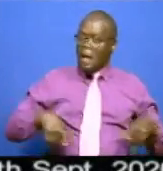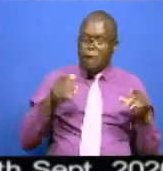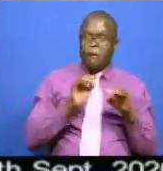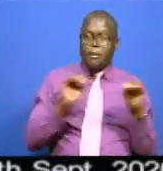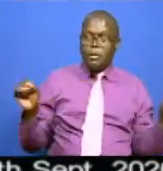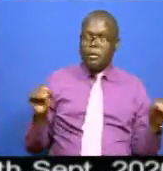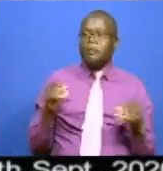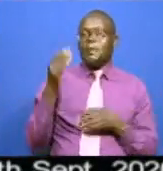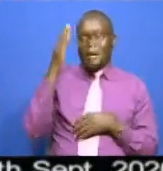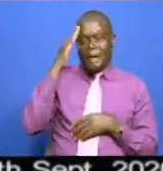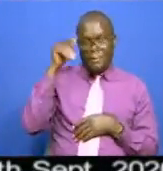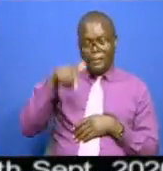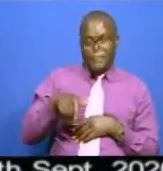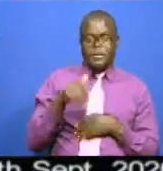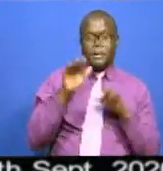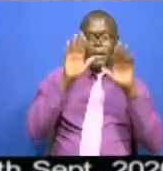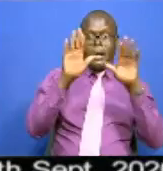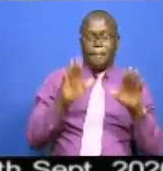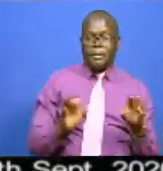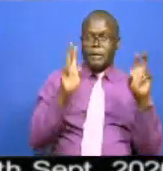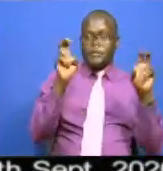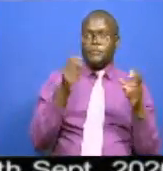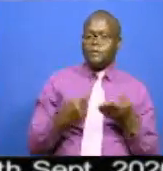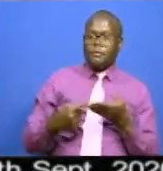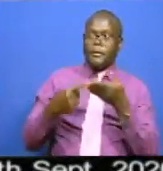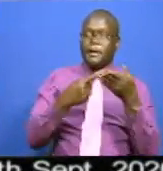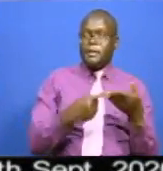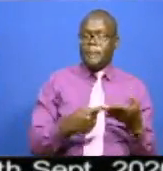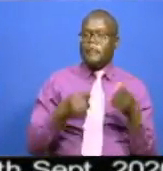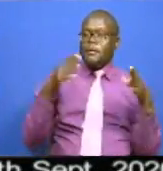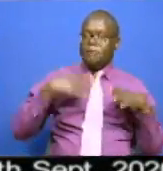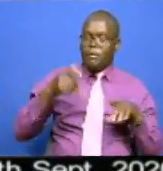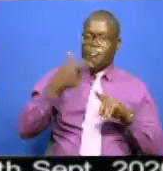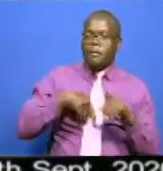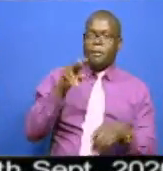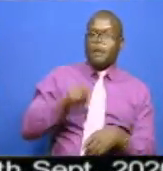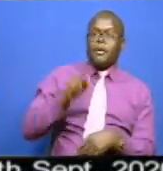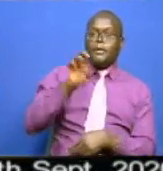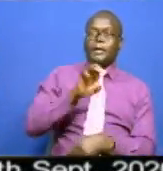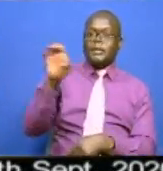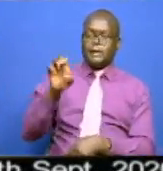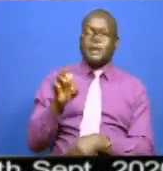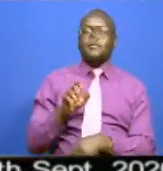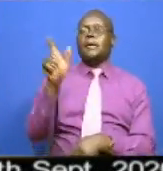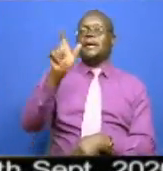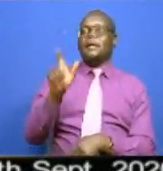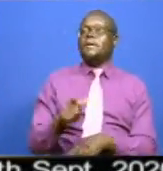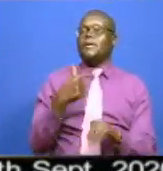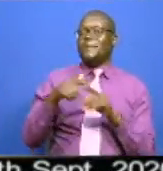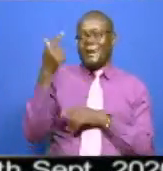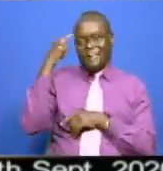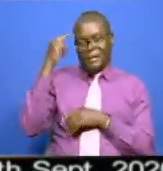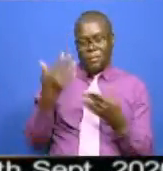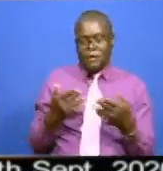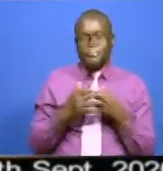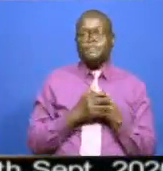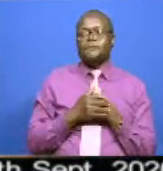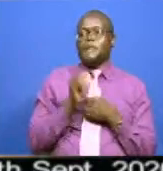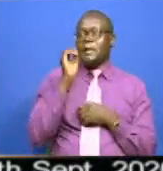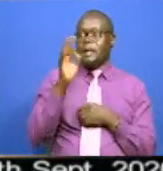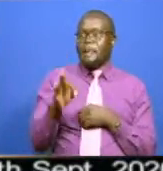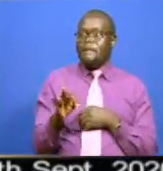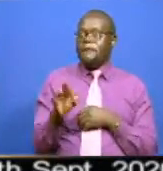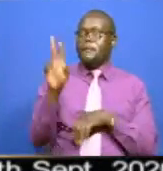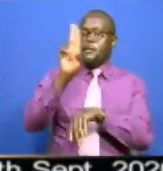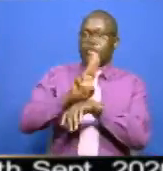know this is a very important issue for the debate for my colleagues who come from the northeastern region. But I think that if we are going to